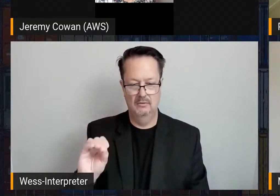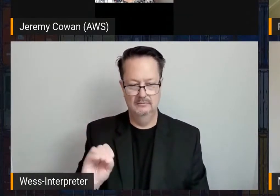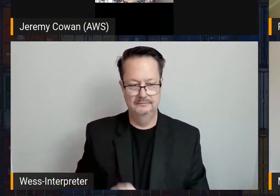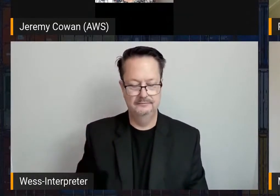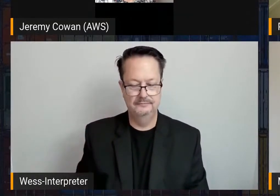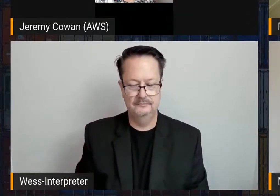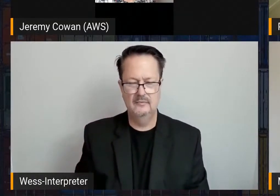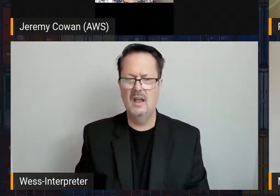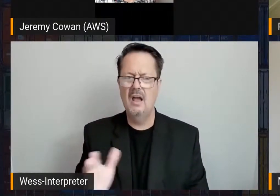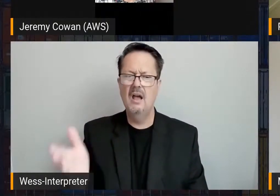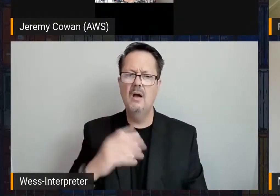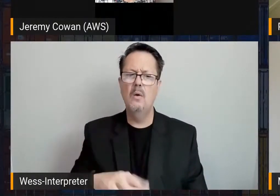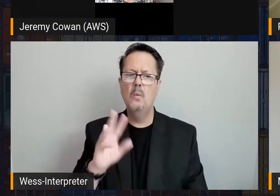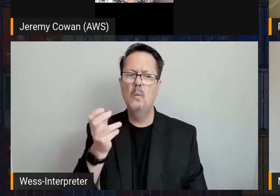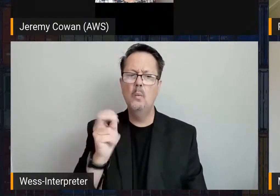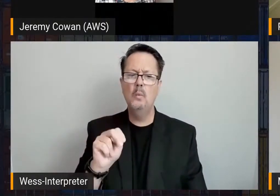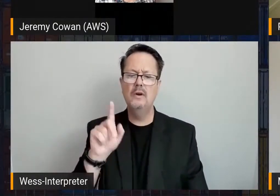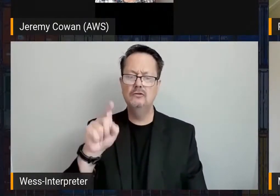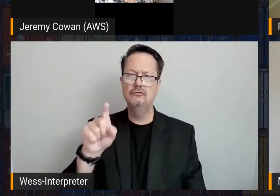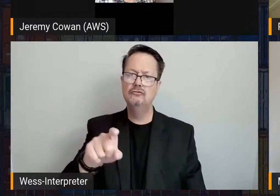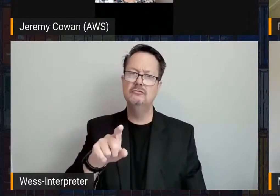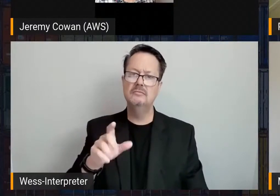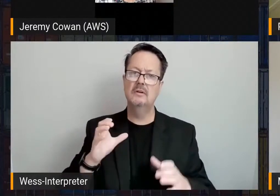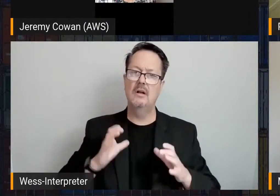And when should customers